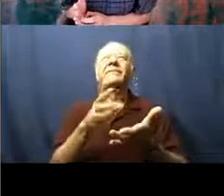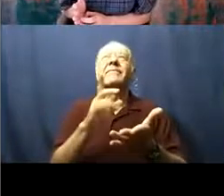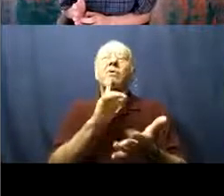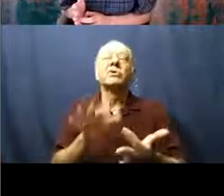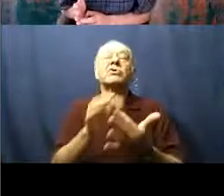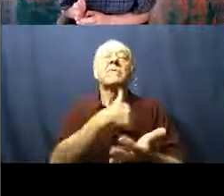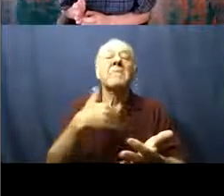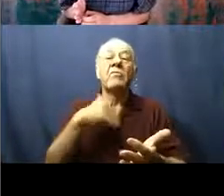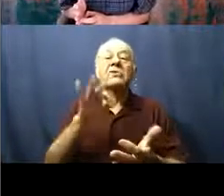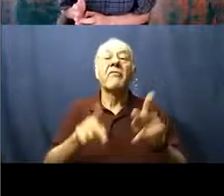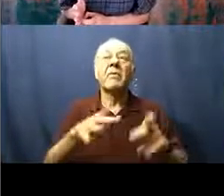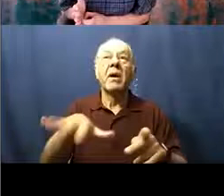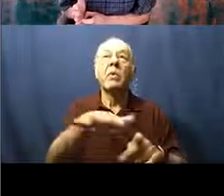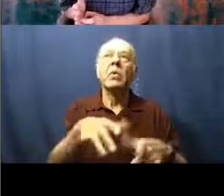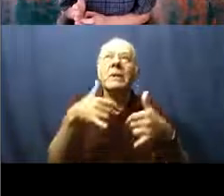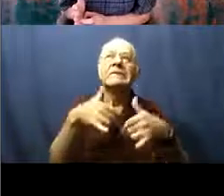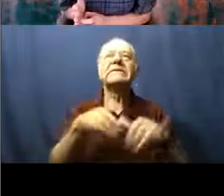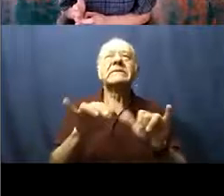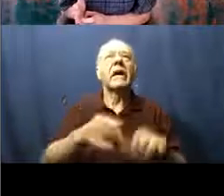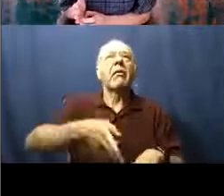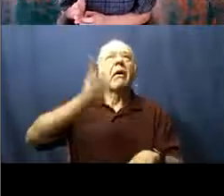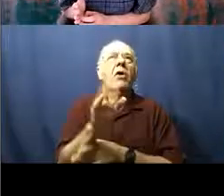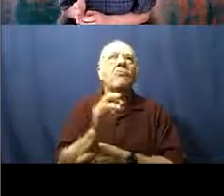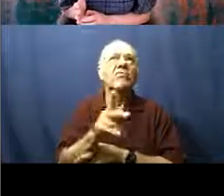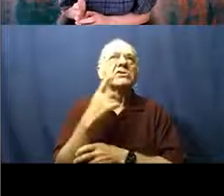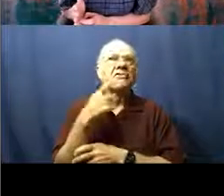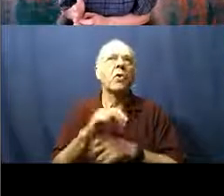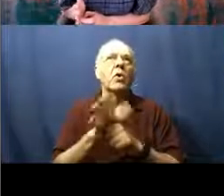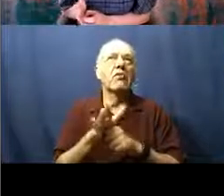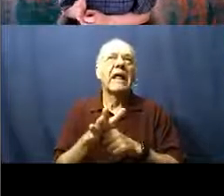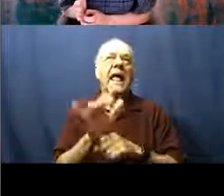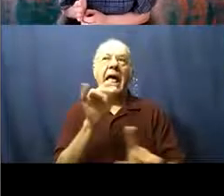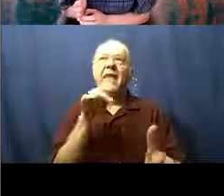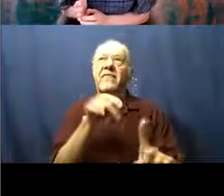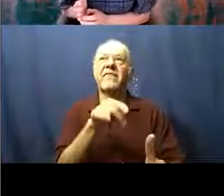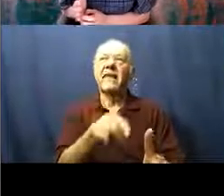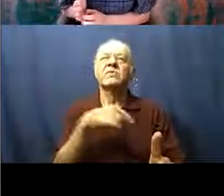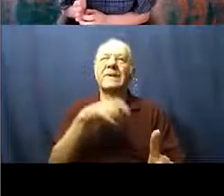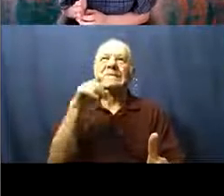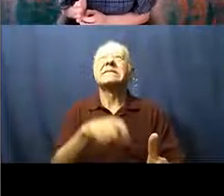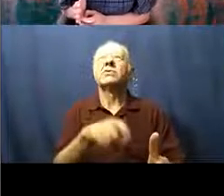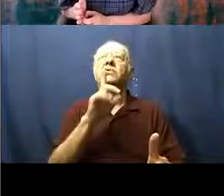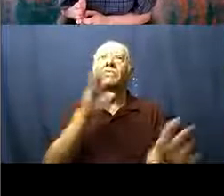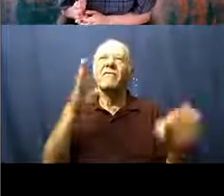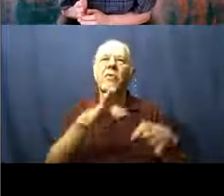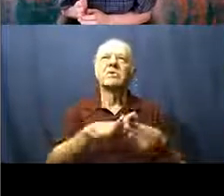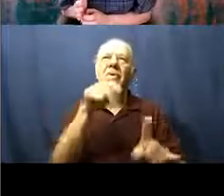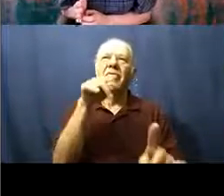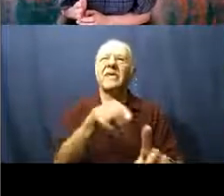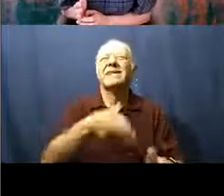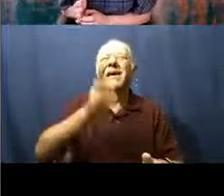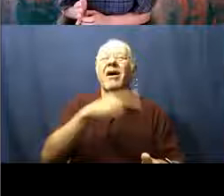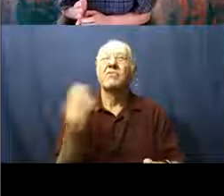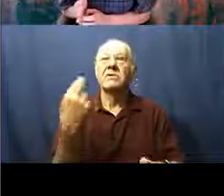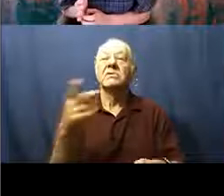members of our population who were still at higher risk for COVID, and that was the group we really needed to focus on. So managed